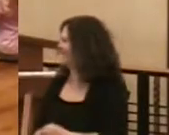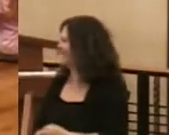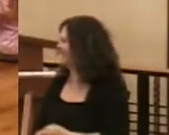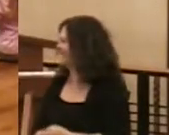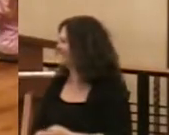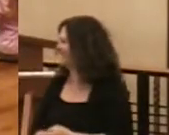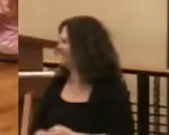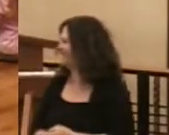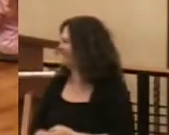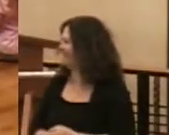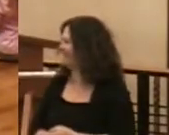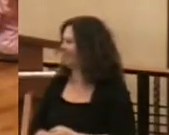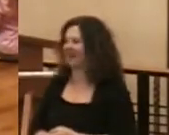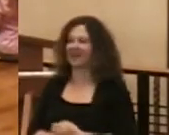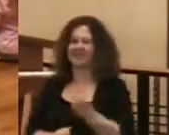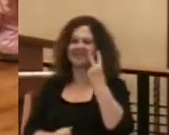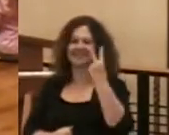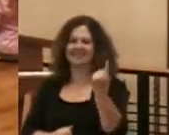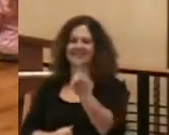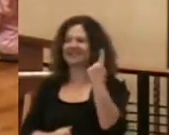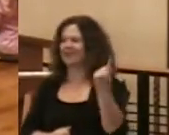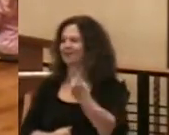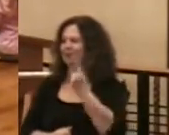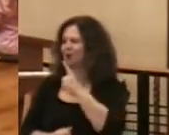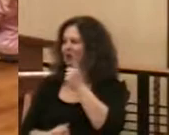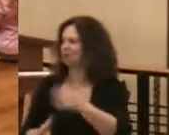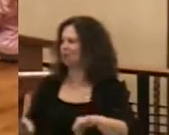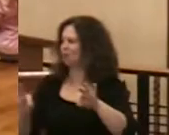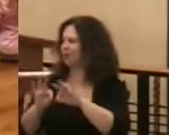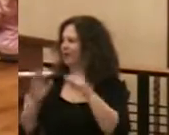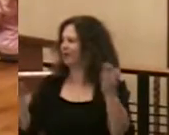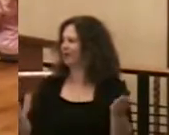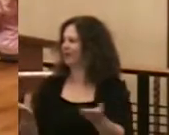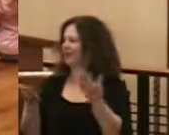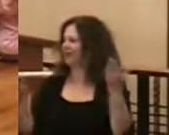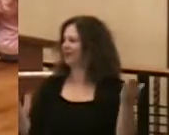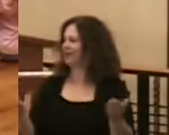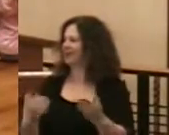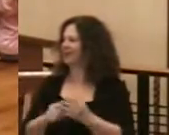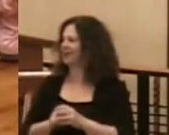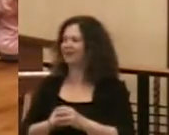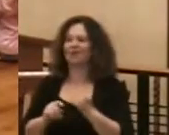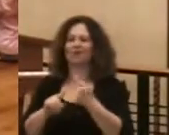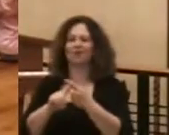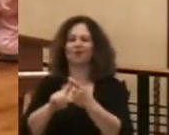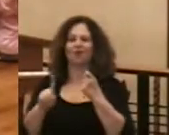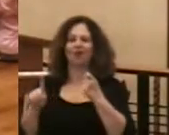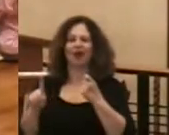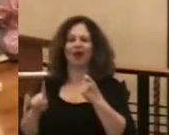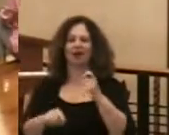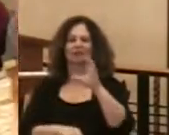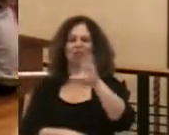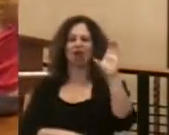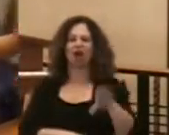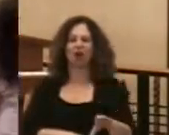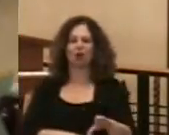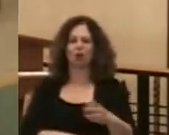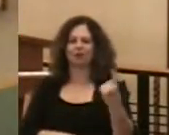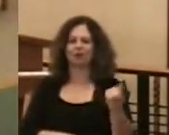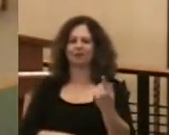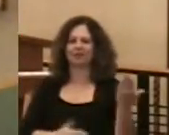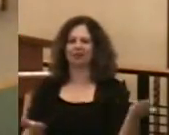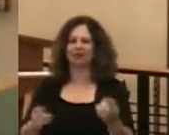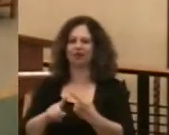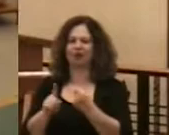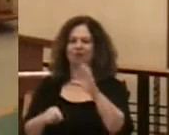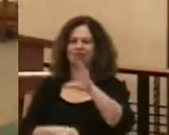Oh, I see somebody important here who's come all the way from Chicago,